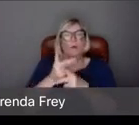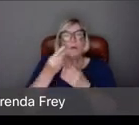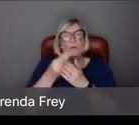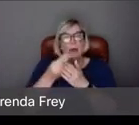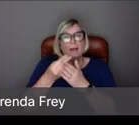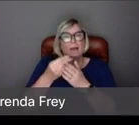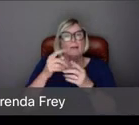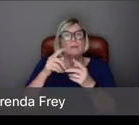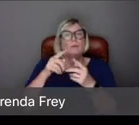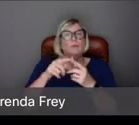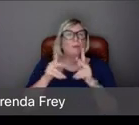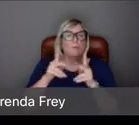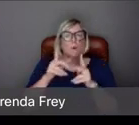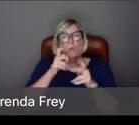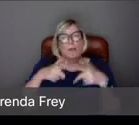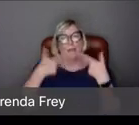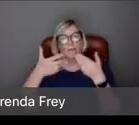in.